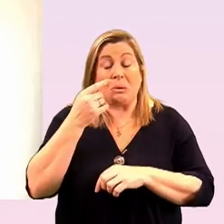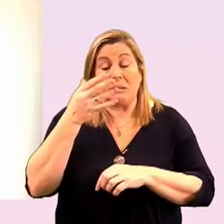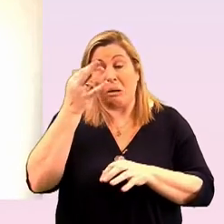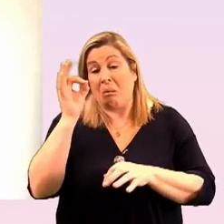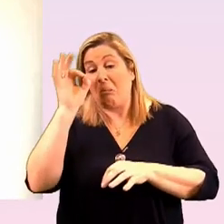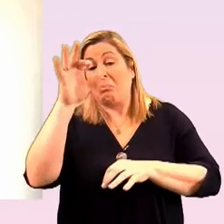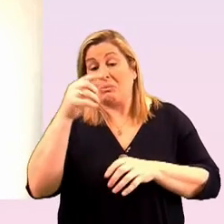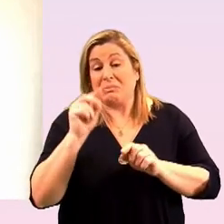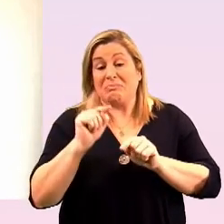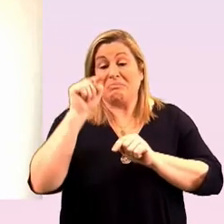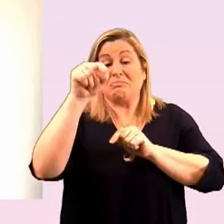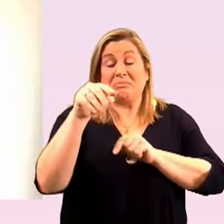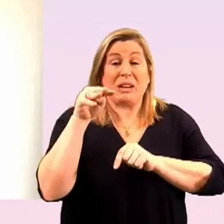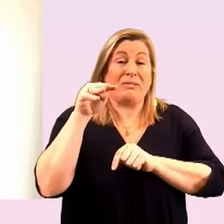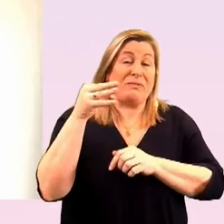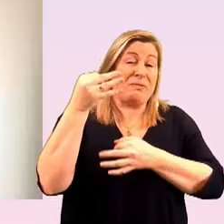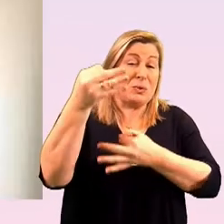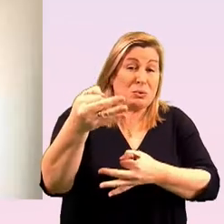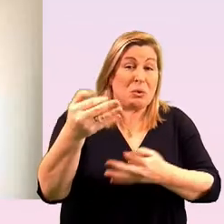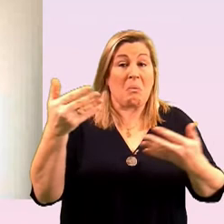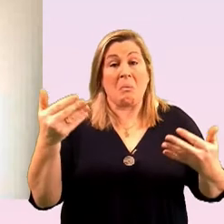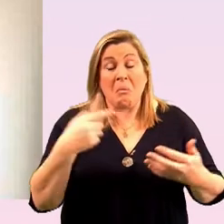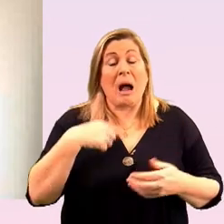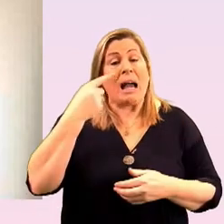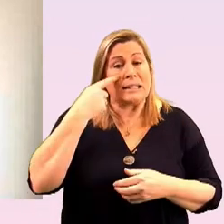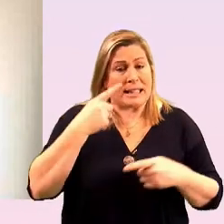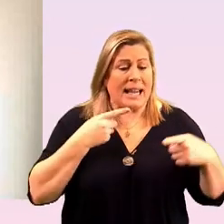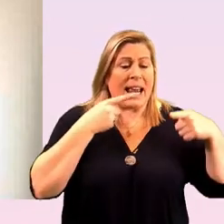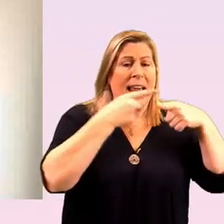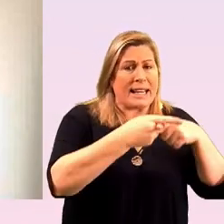is I see intersectionality.